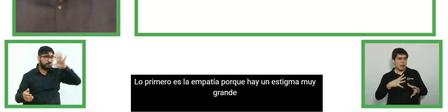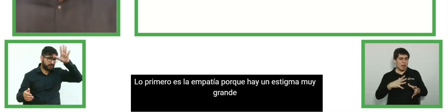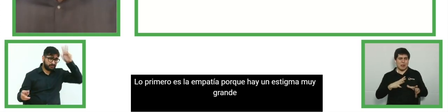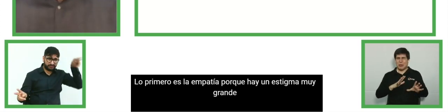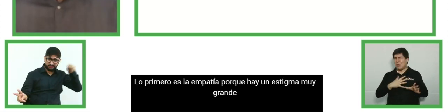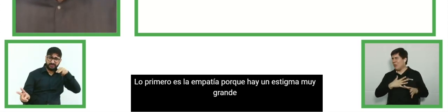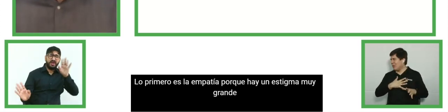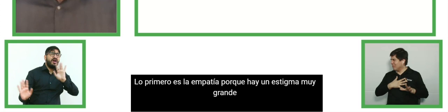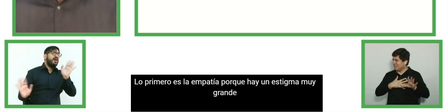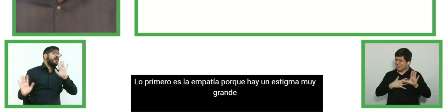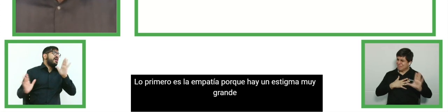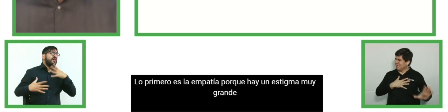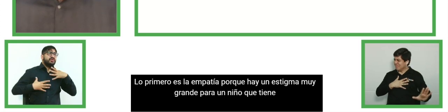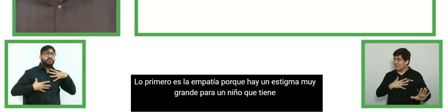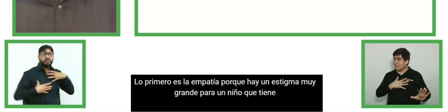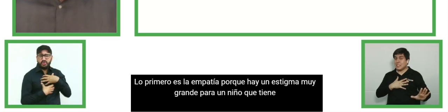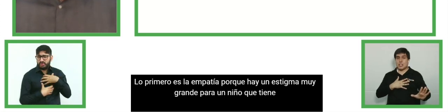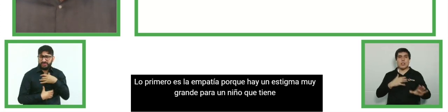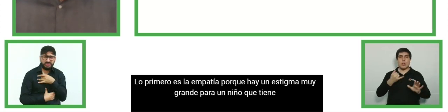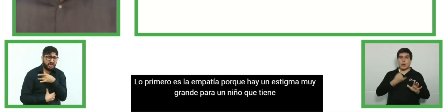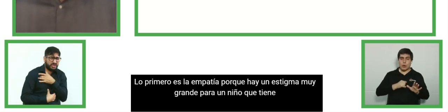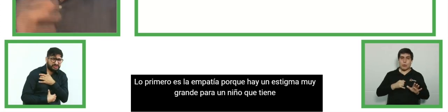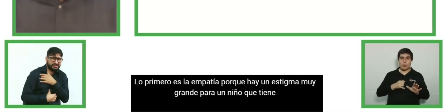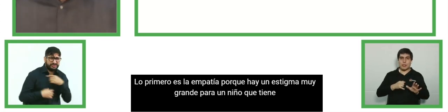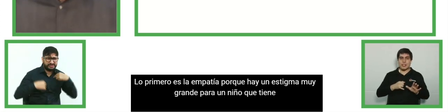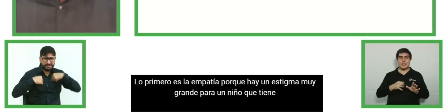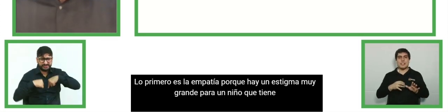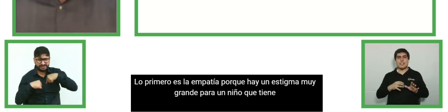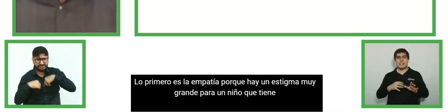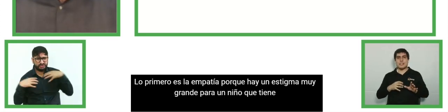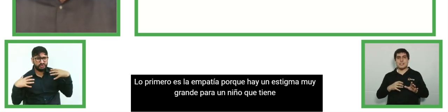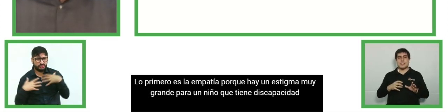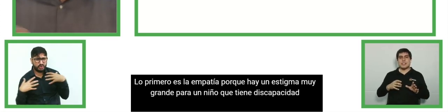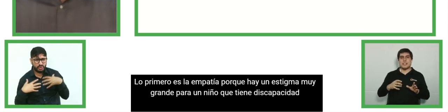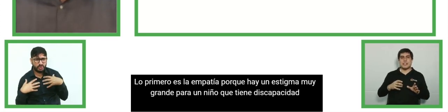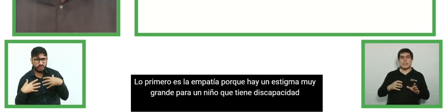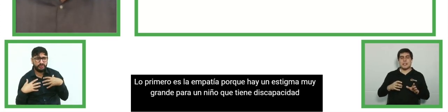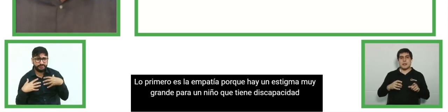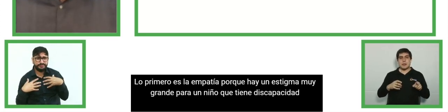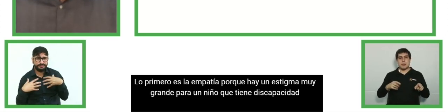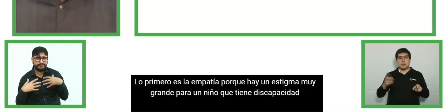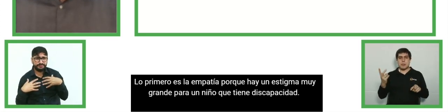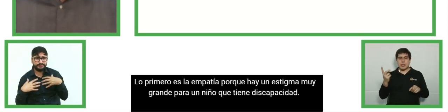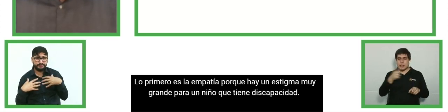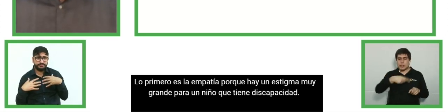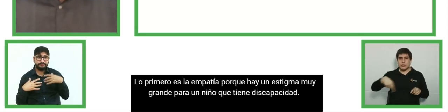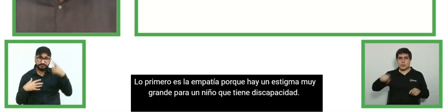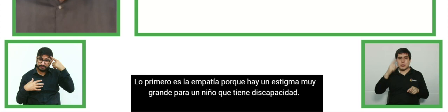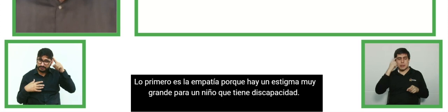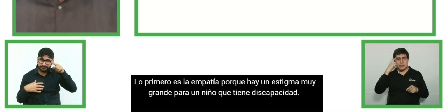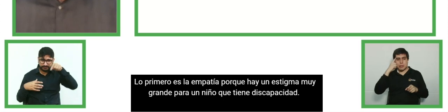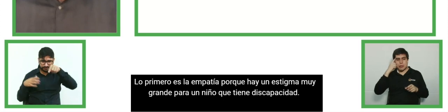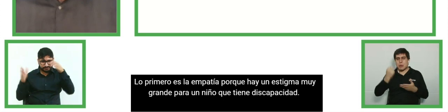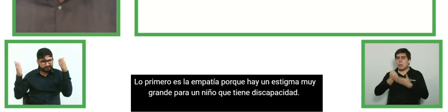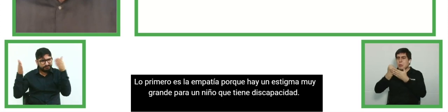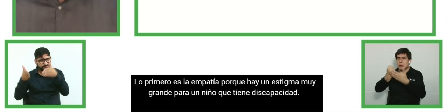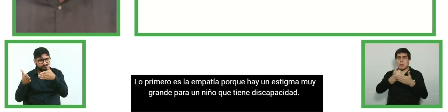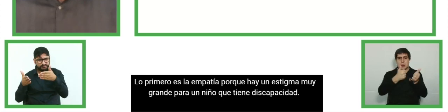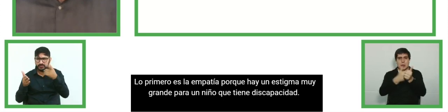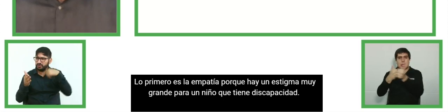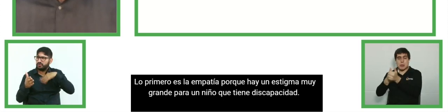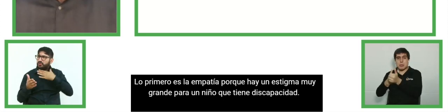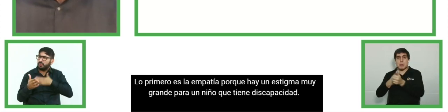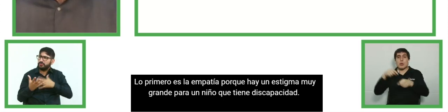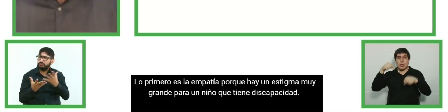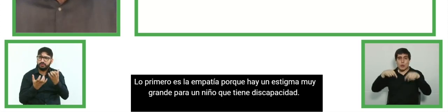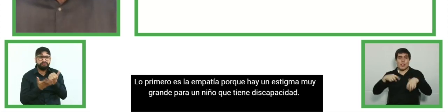them where they are. We know that technology use is beginning to become more widespread in Nicaragua,